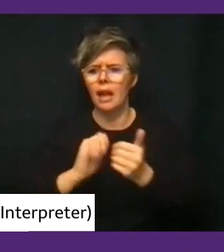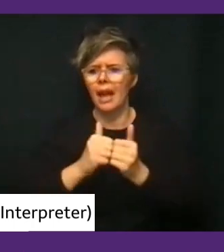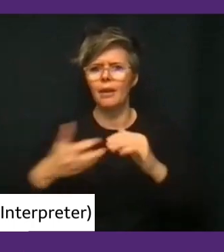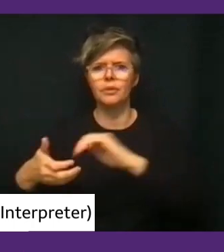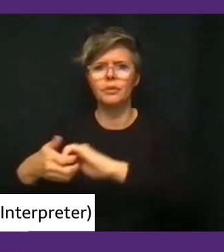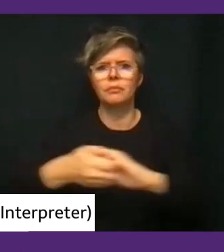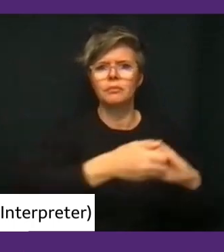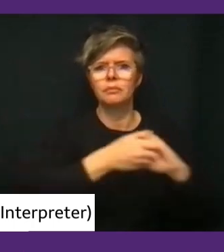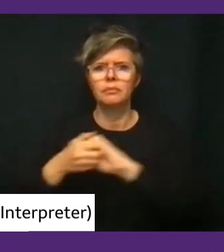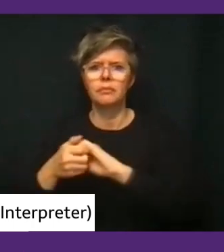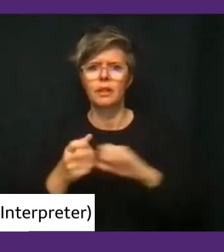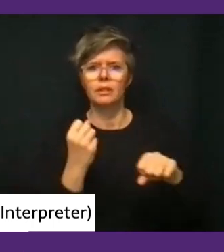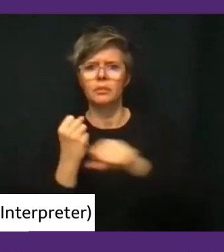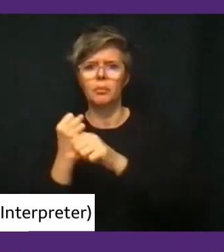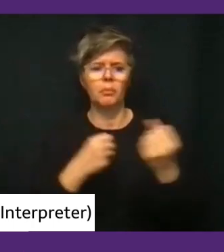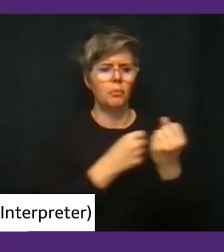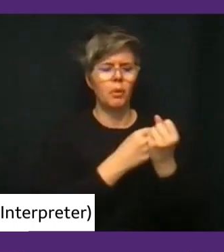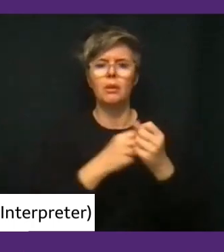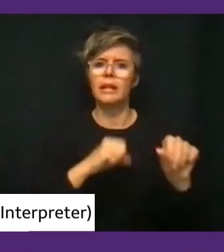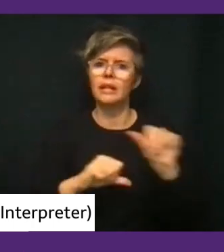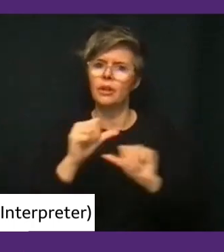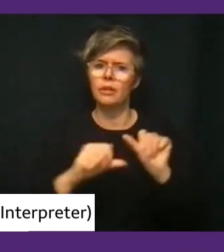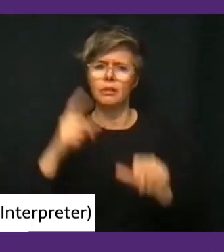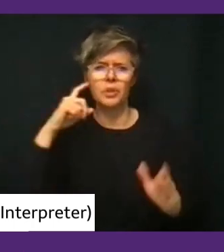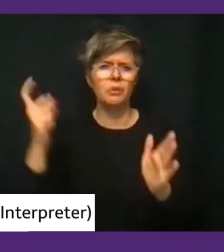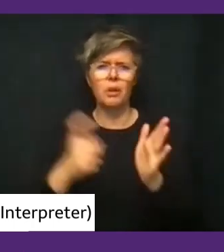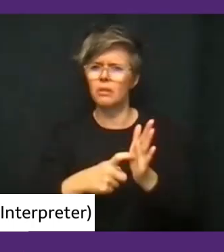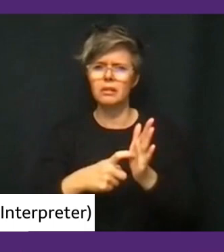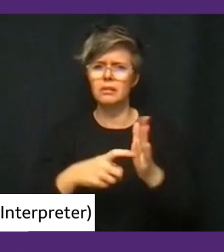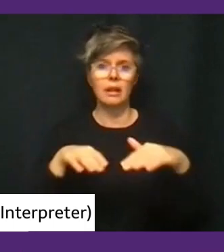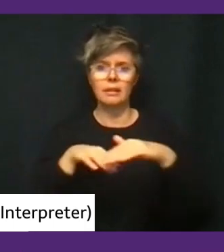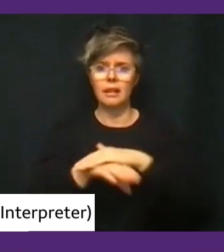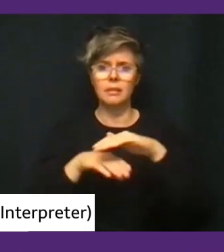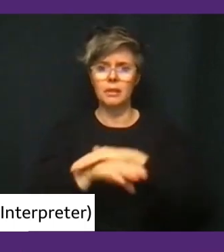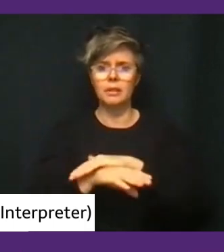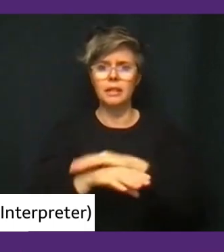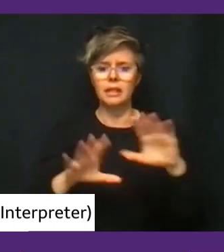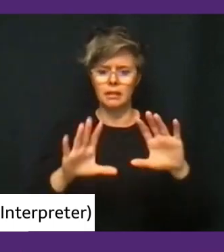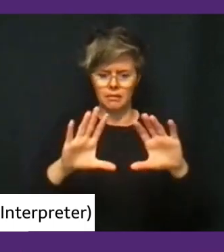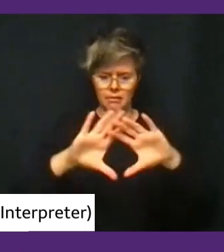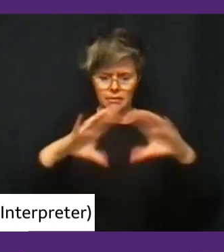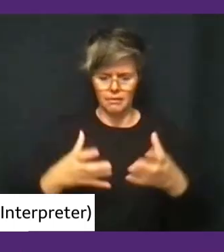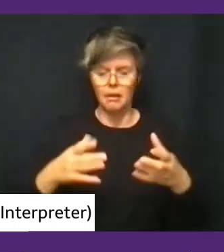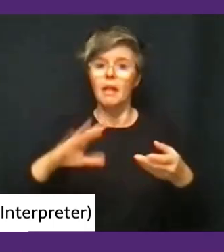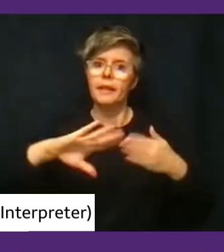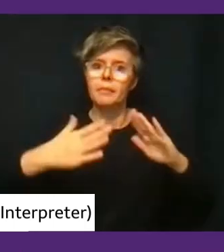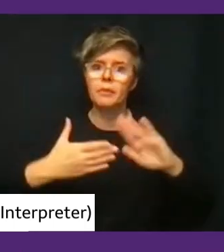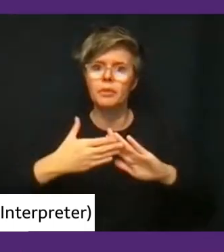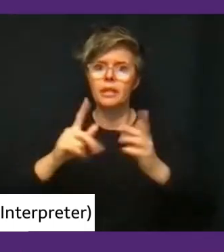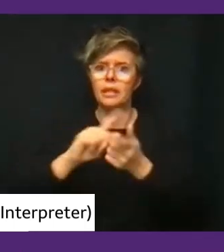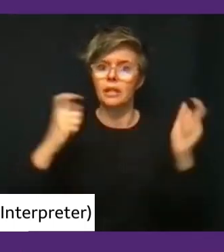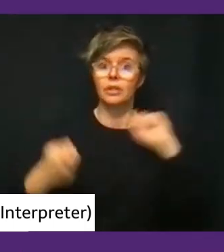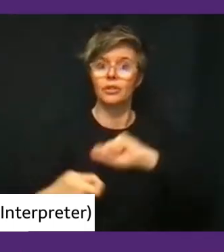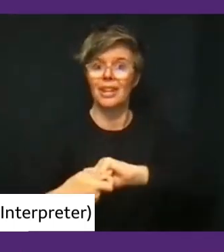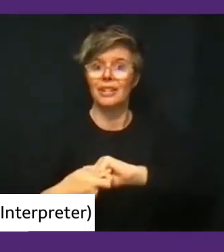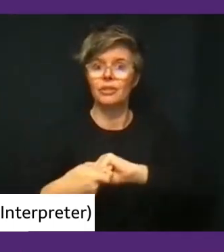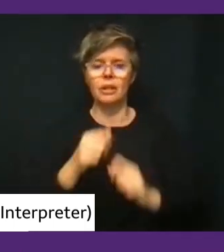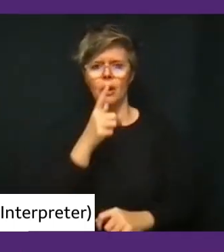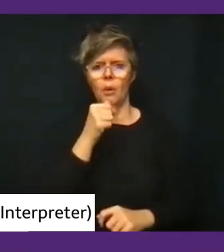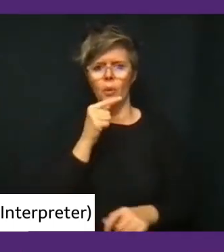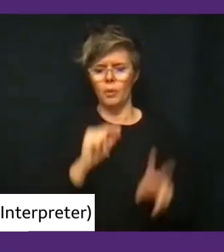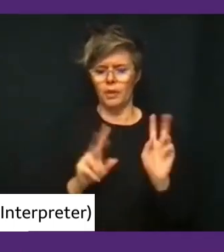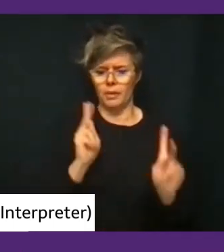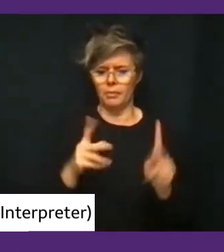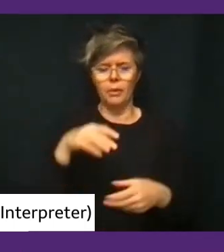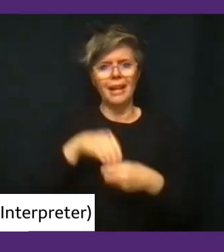each other. How do you see that changing as we sort of begin to think about this difference in the marketplace and therefore the people in those markets who